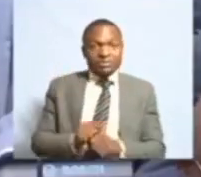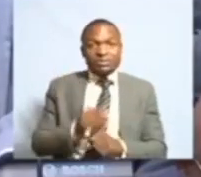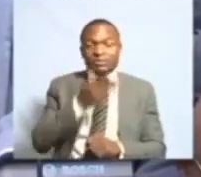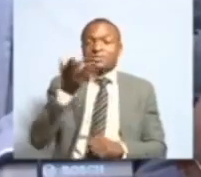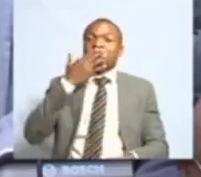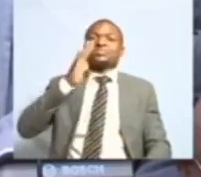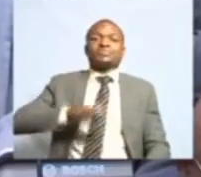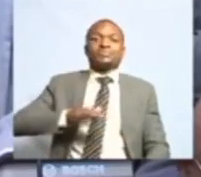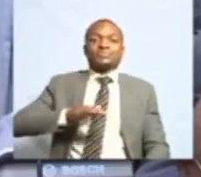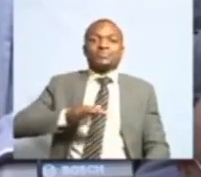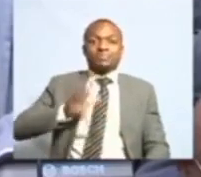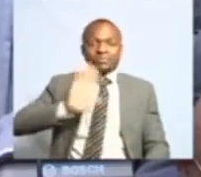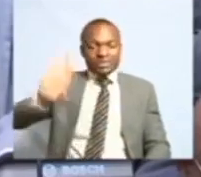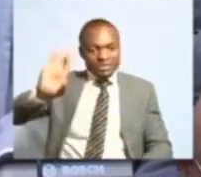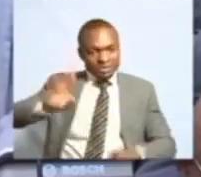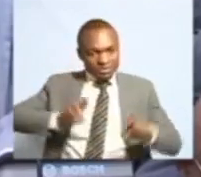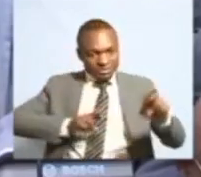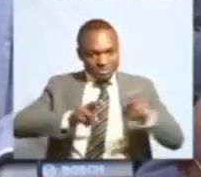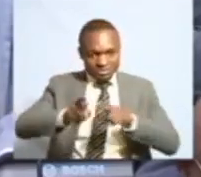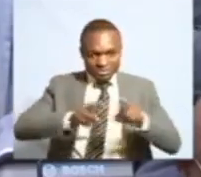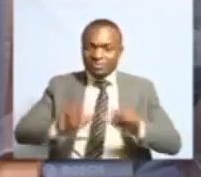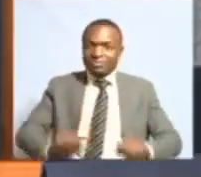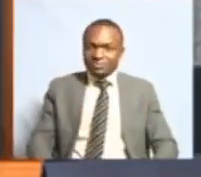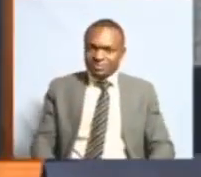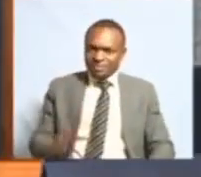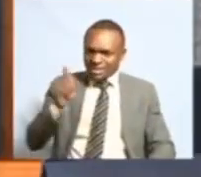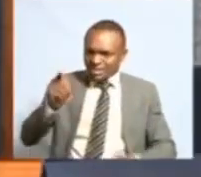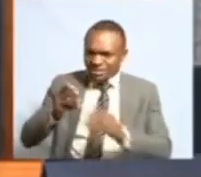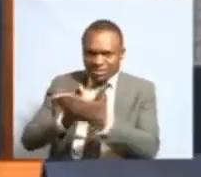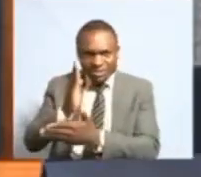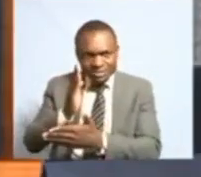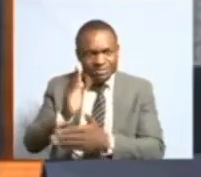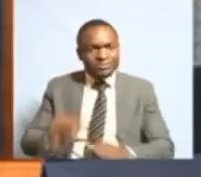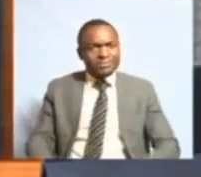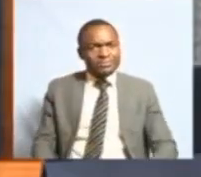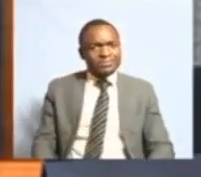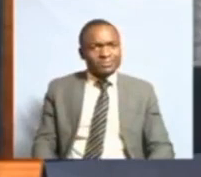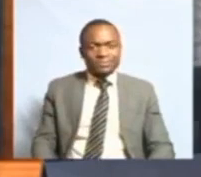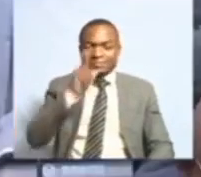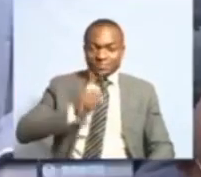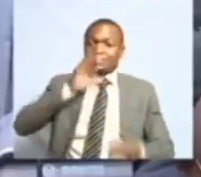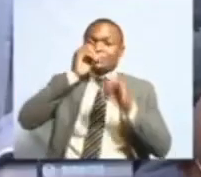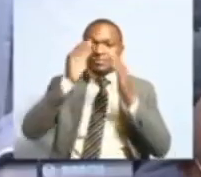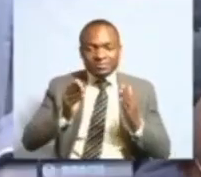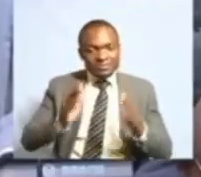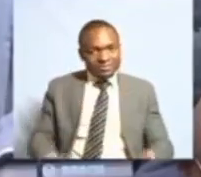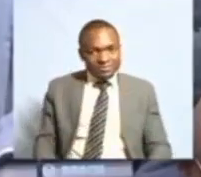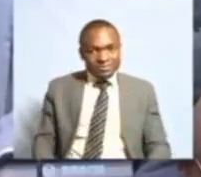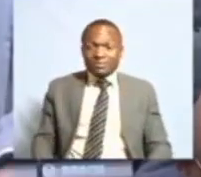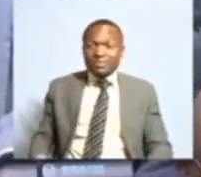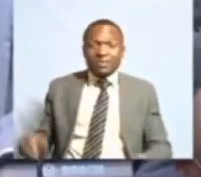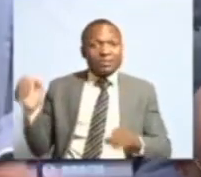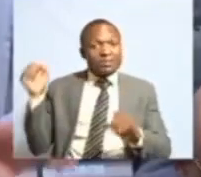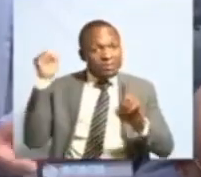are biased in your rulings. Is she in order, Madam Speaker, to